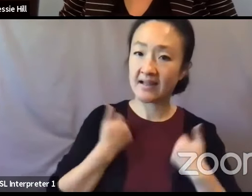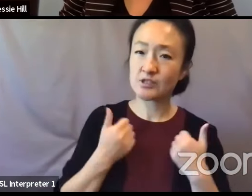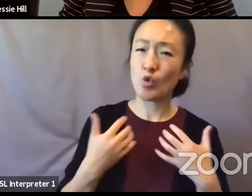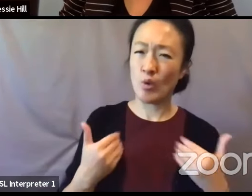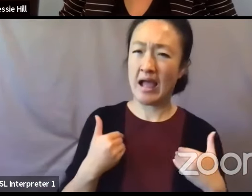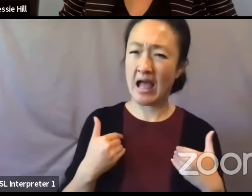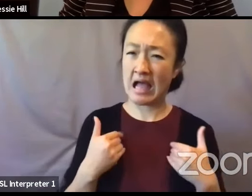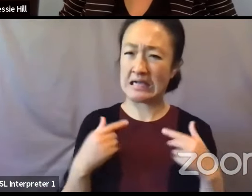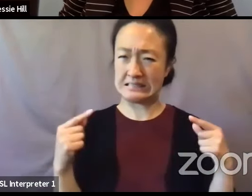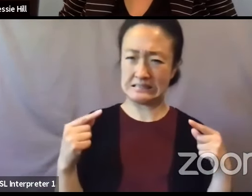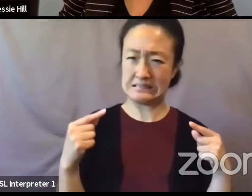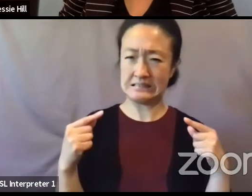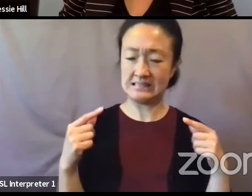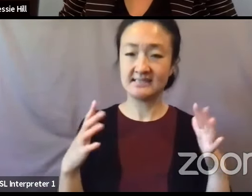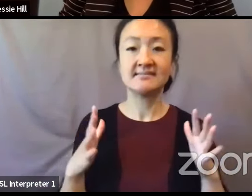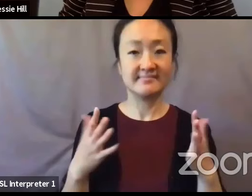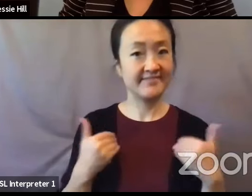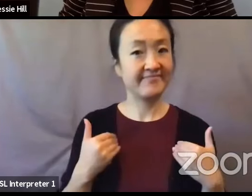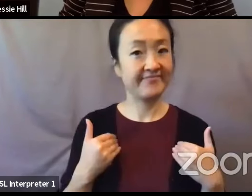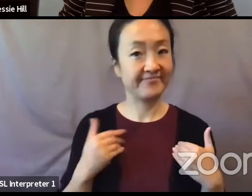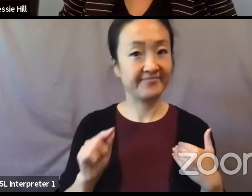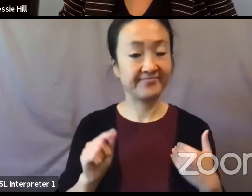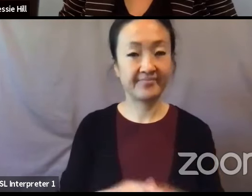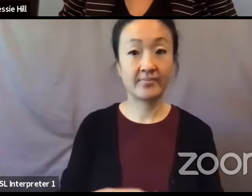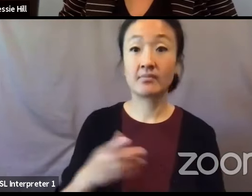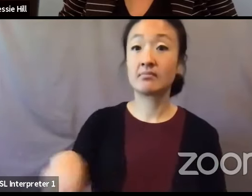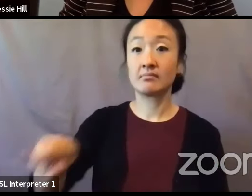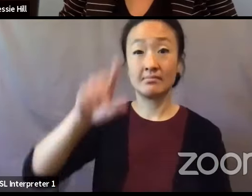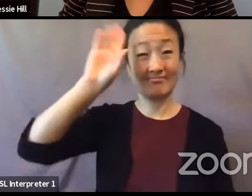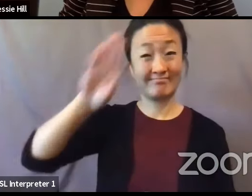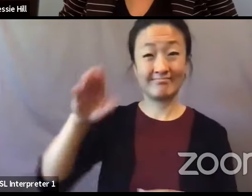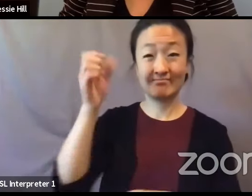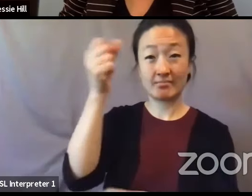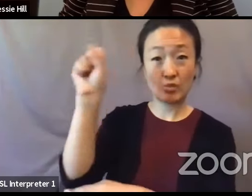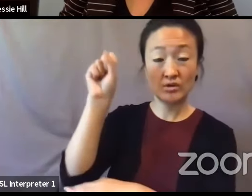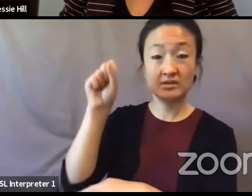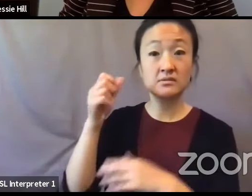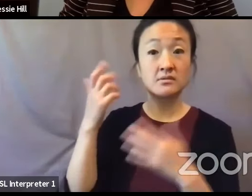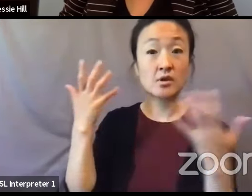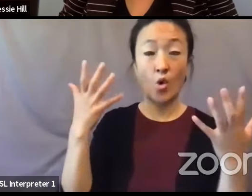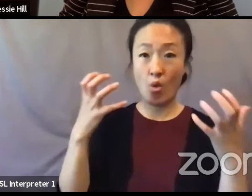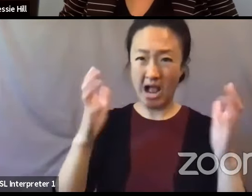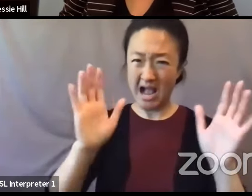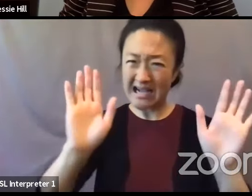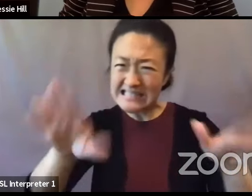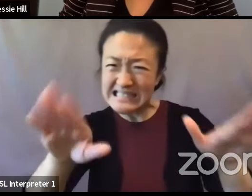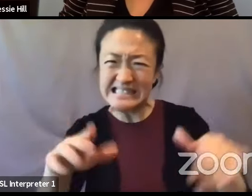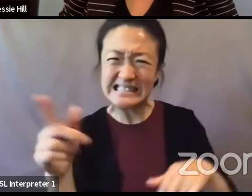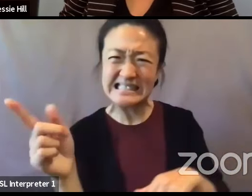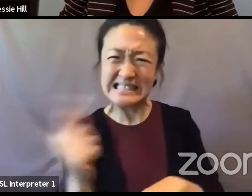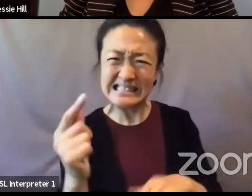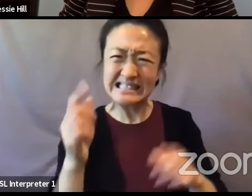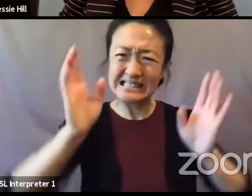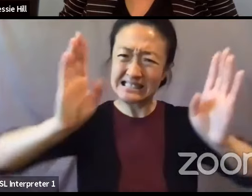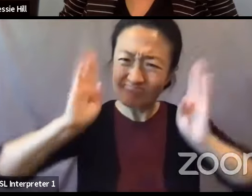too, because we all know that protest is often about trying to get our fellow citizens to wake